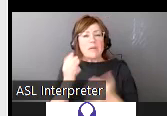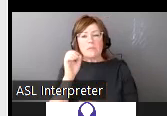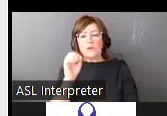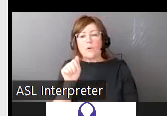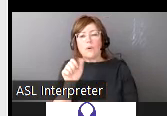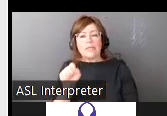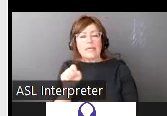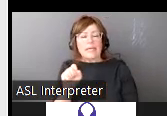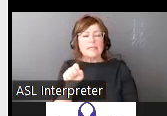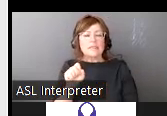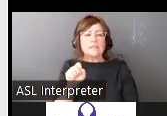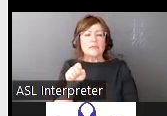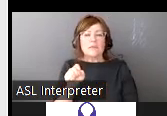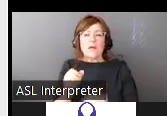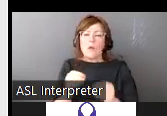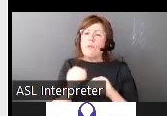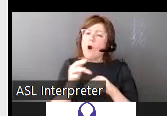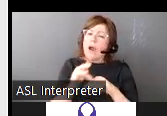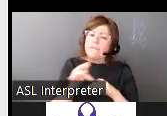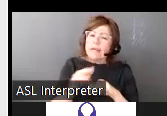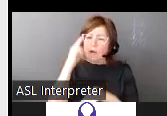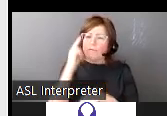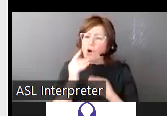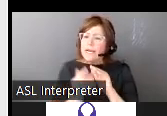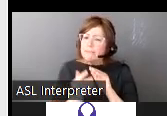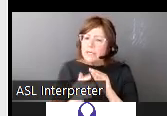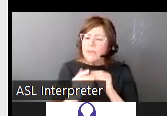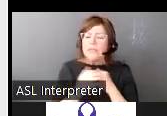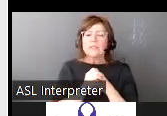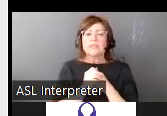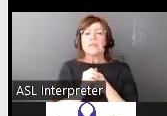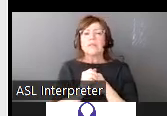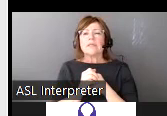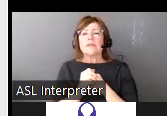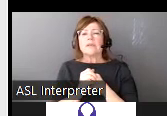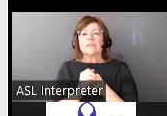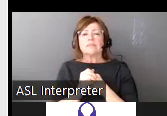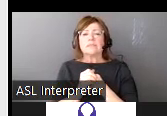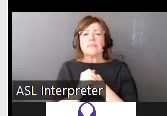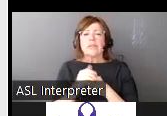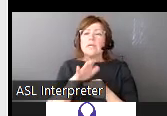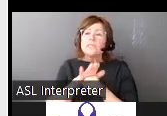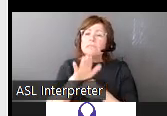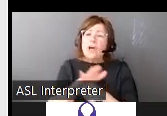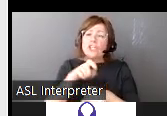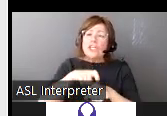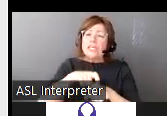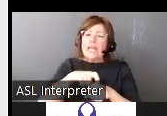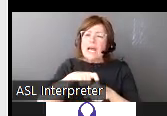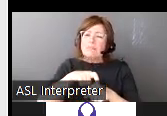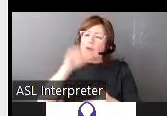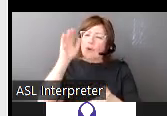OAS more available to immigrants and shortening the length of sponsorship for